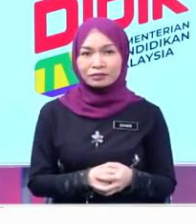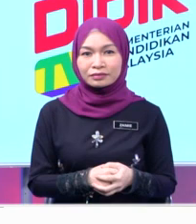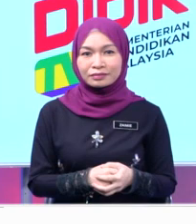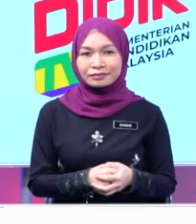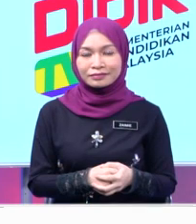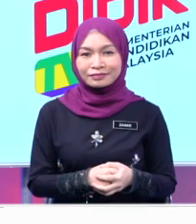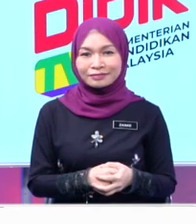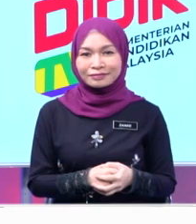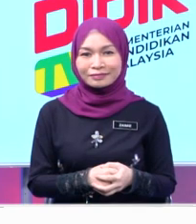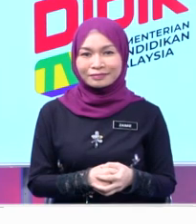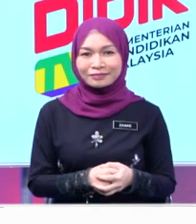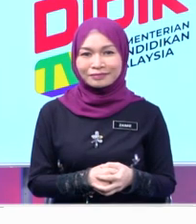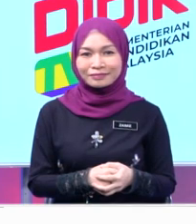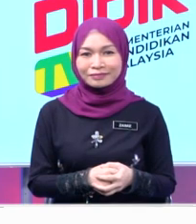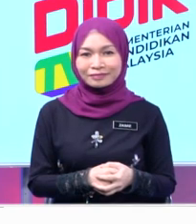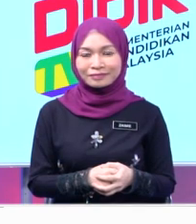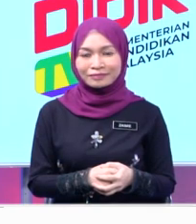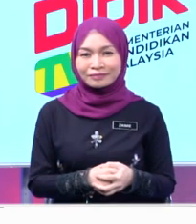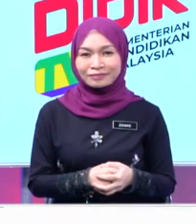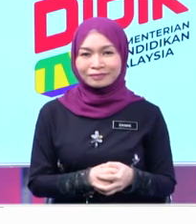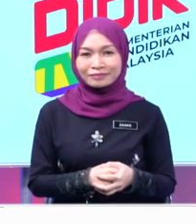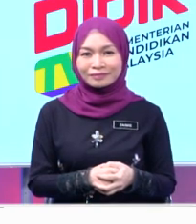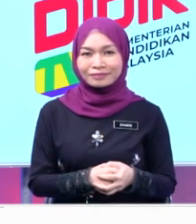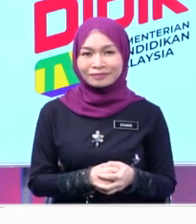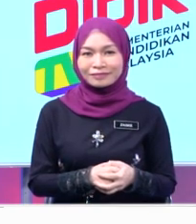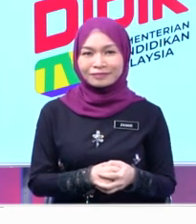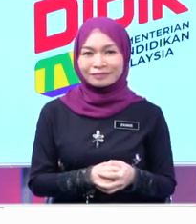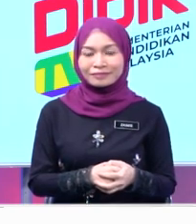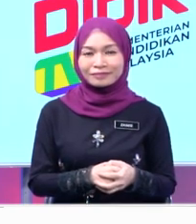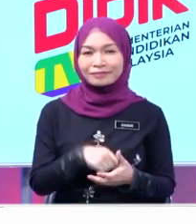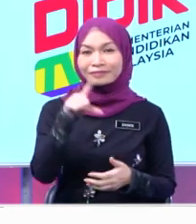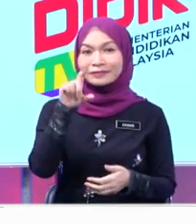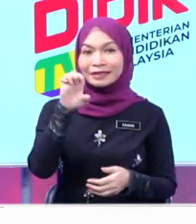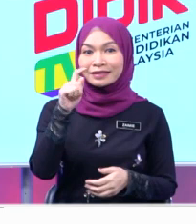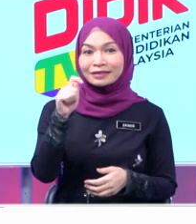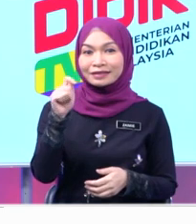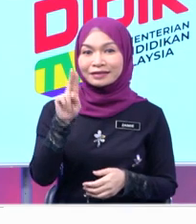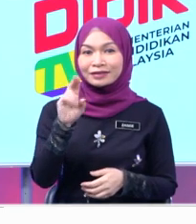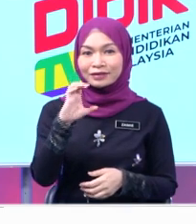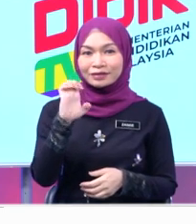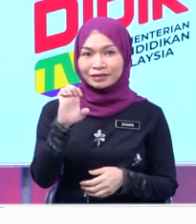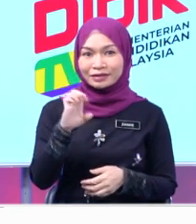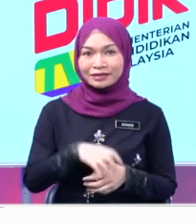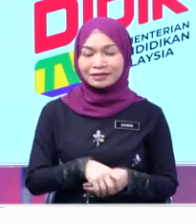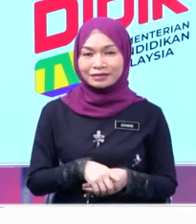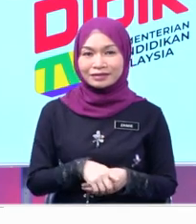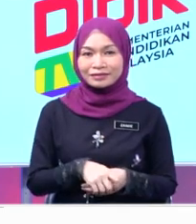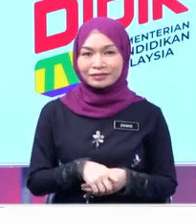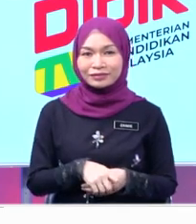salad. Lettuce. Yes. Yeah, lettuce, and then What did Wai-Rong say maybe, just now?